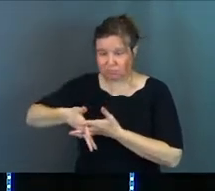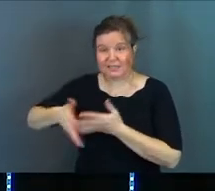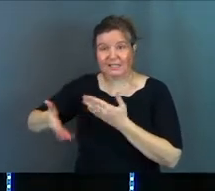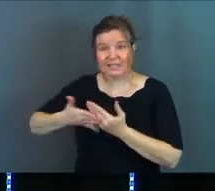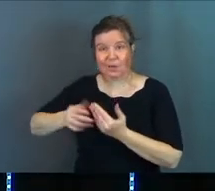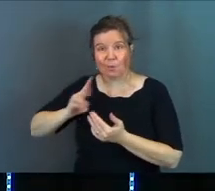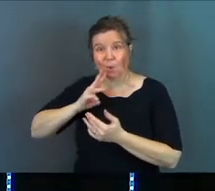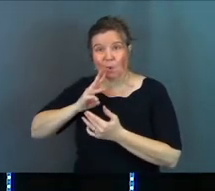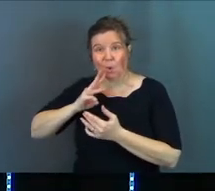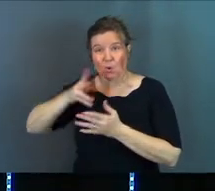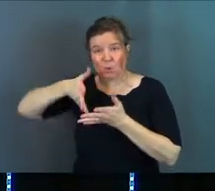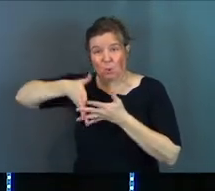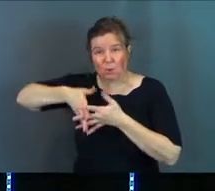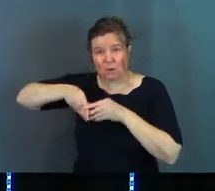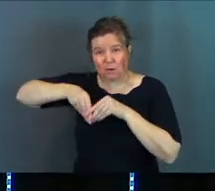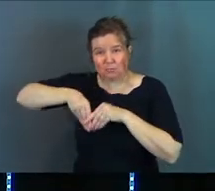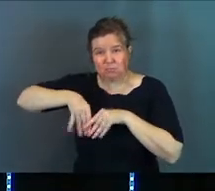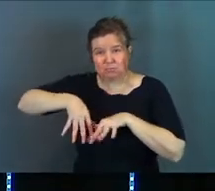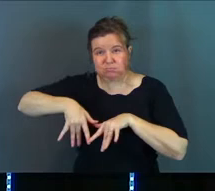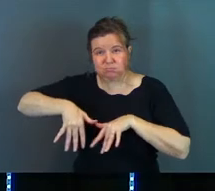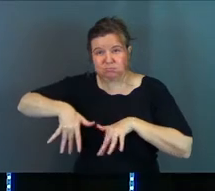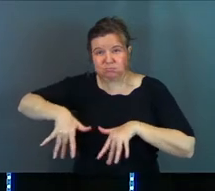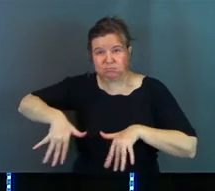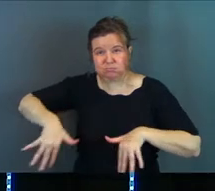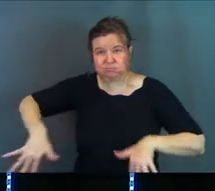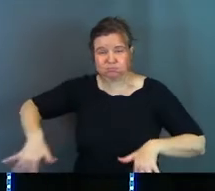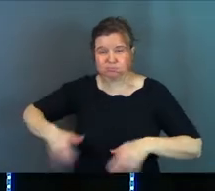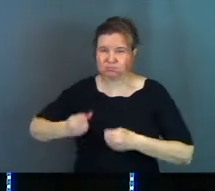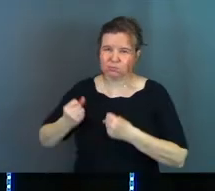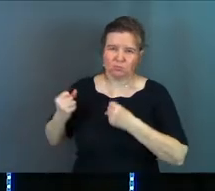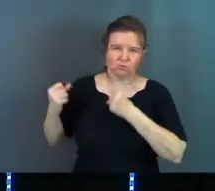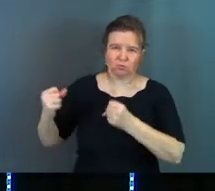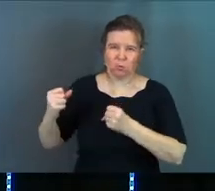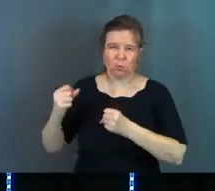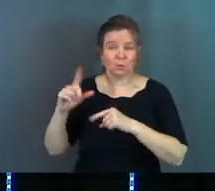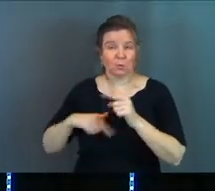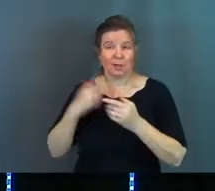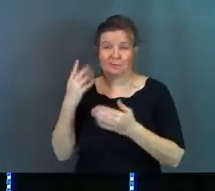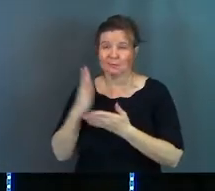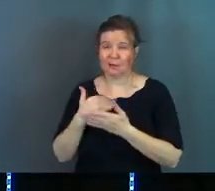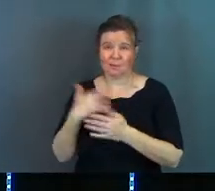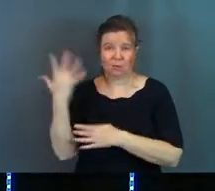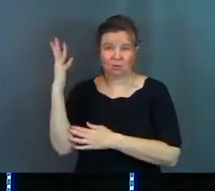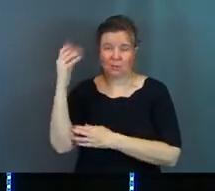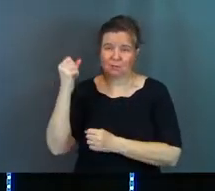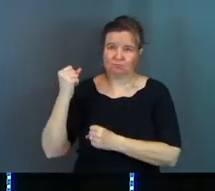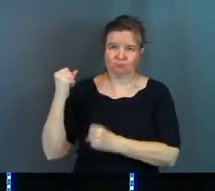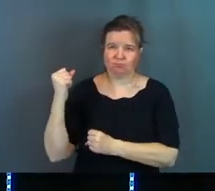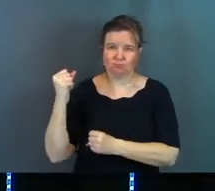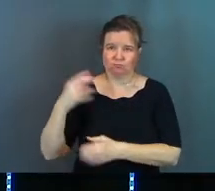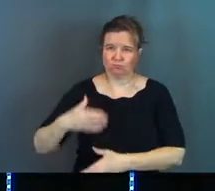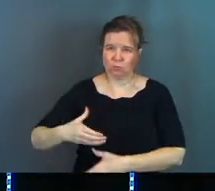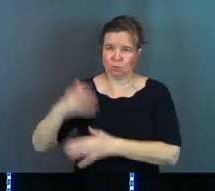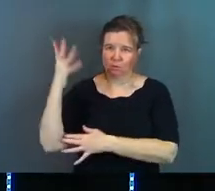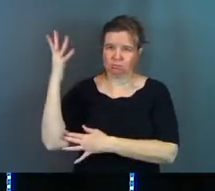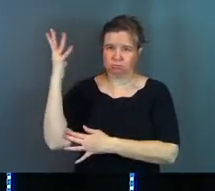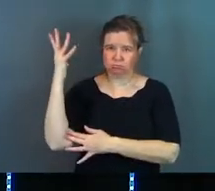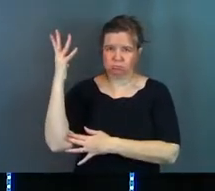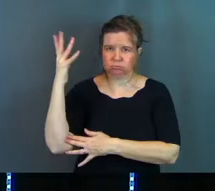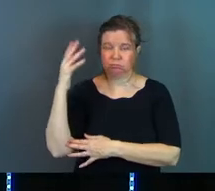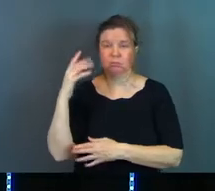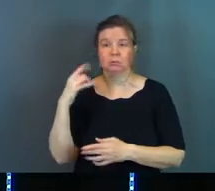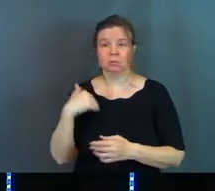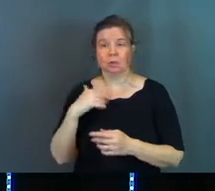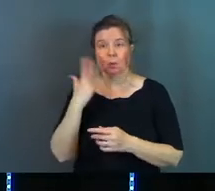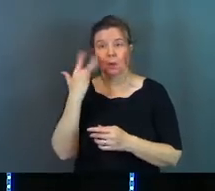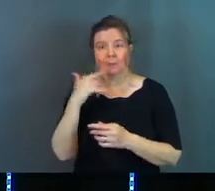water whose roots go so deep you can't stop that tree. No matter what season it's in, it always bears fruit because it